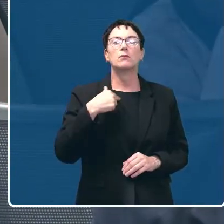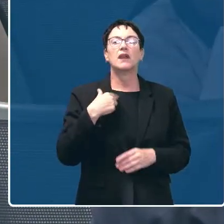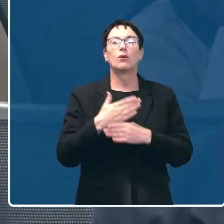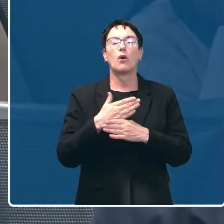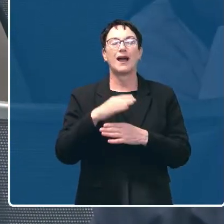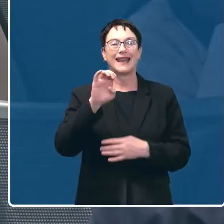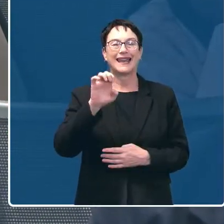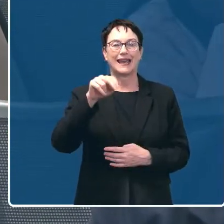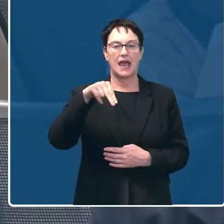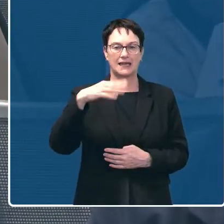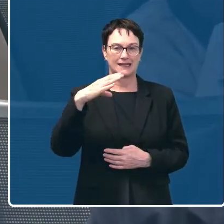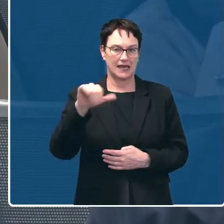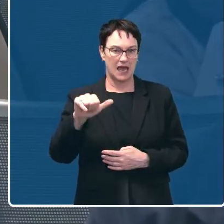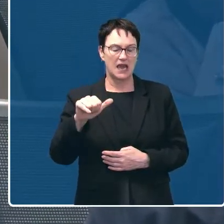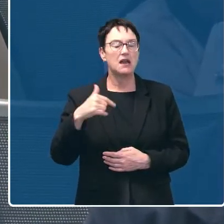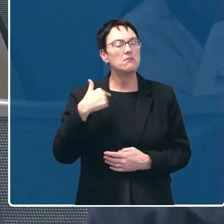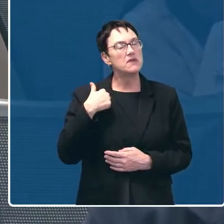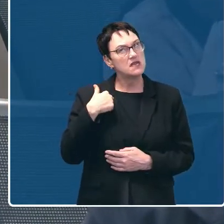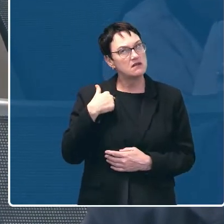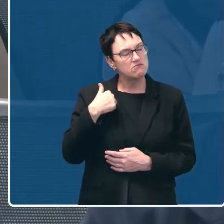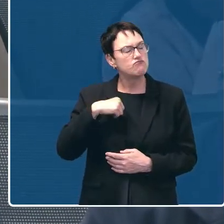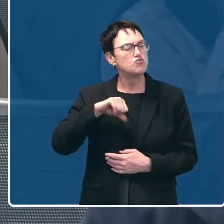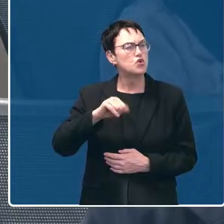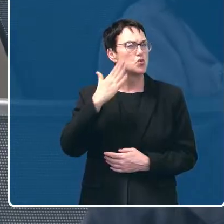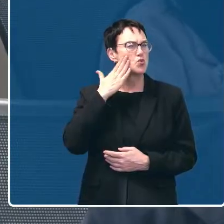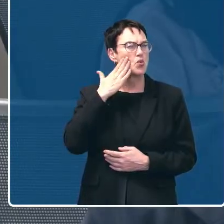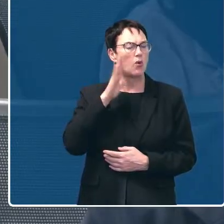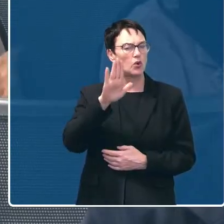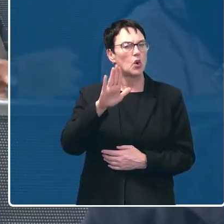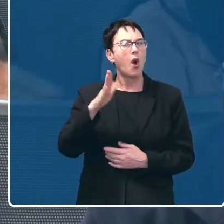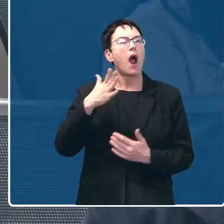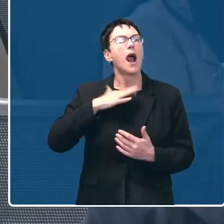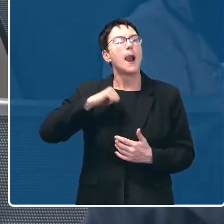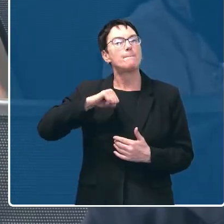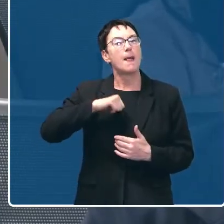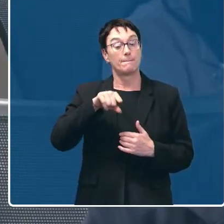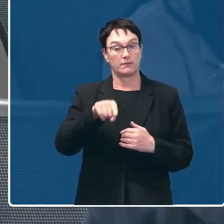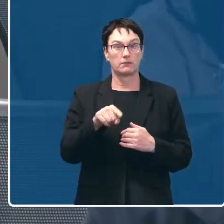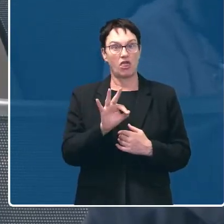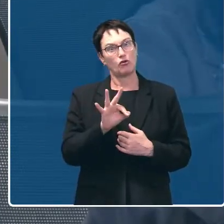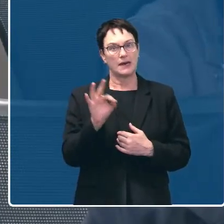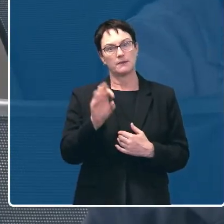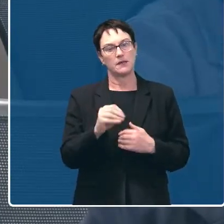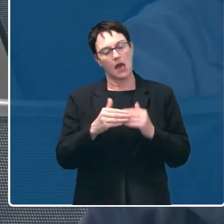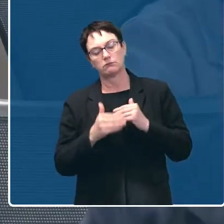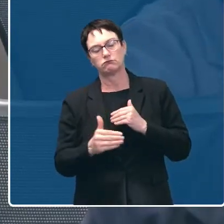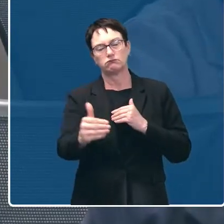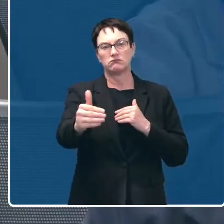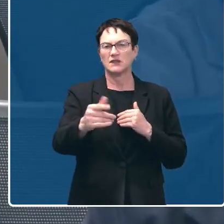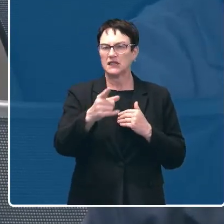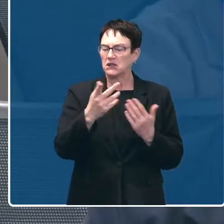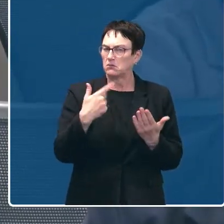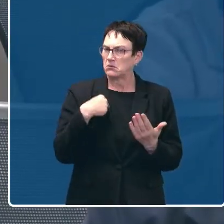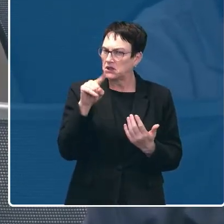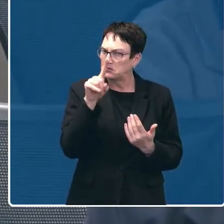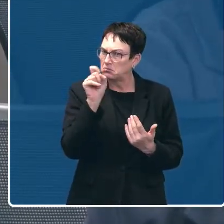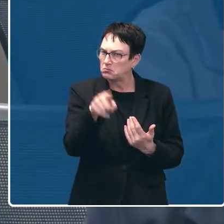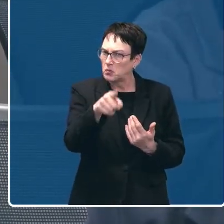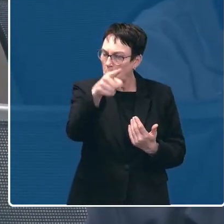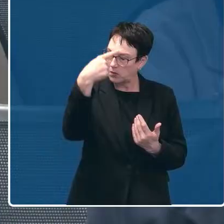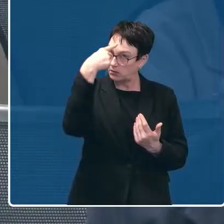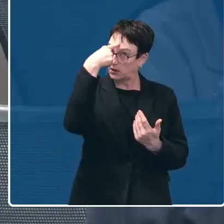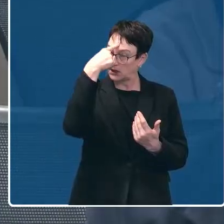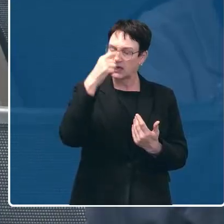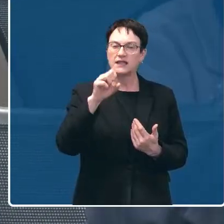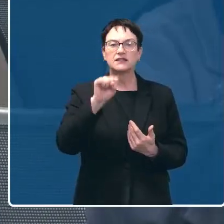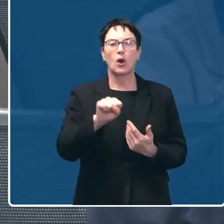that you're having in place, but also if you were to simplify how this is going to affect South